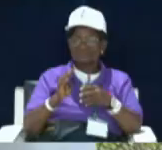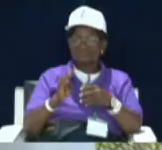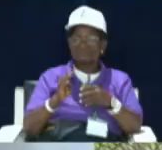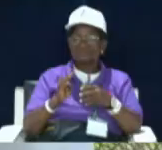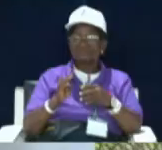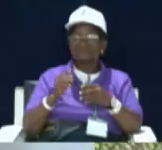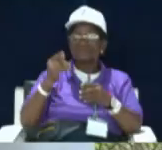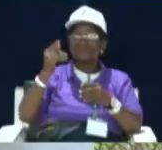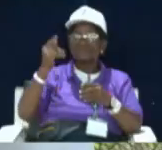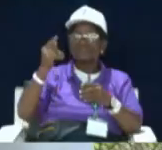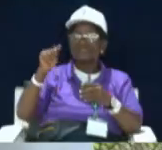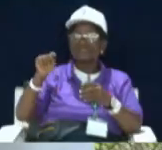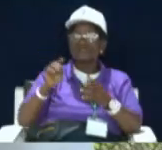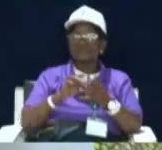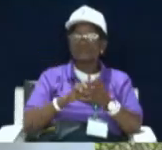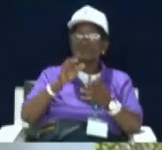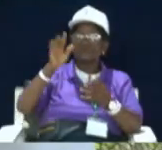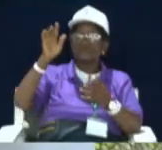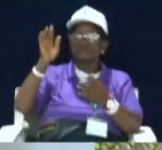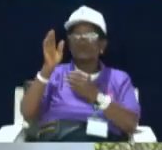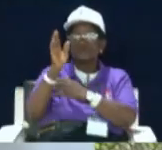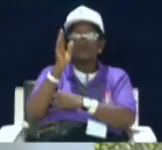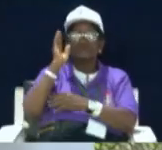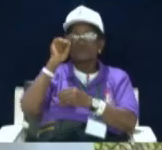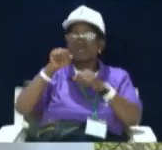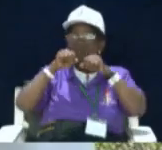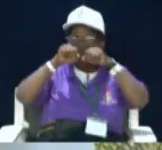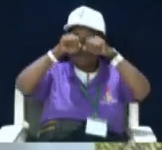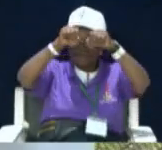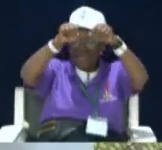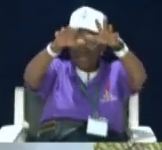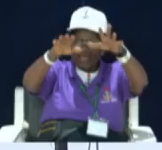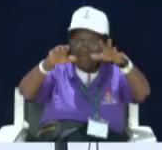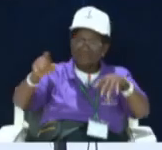Olorun oga ogo asure fun yin